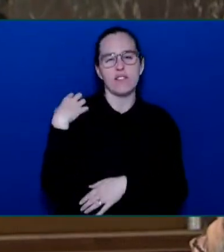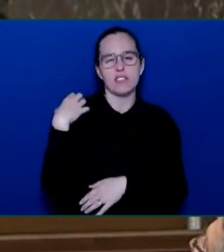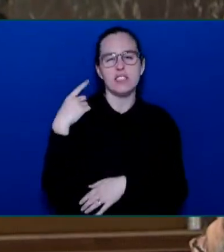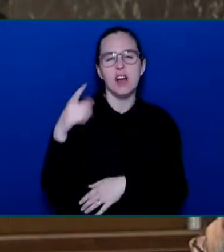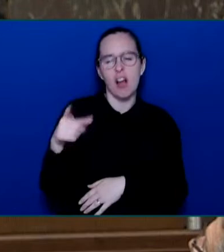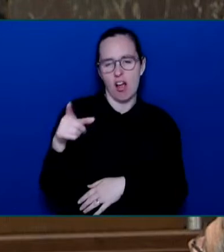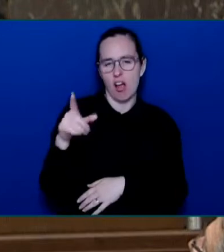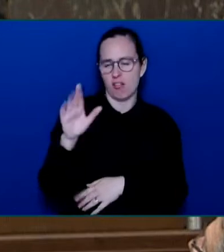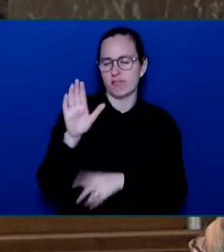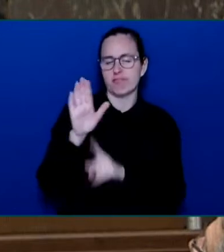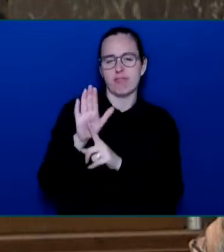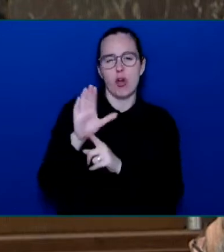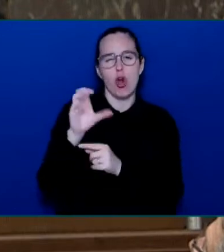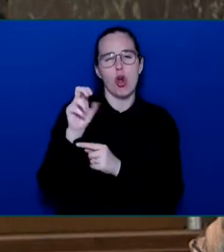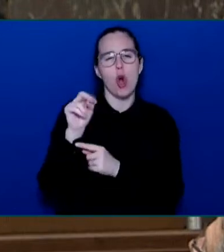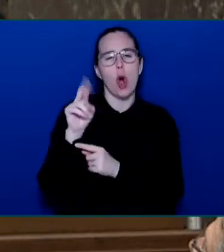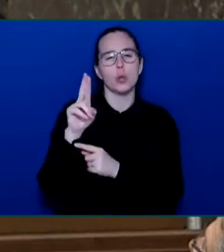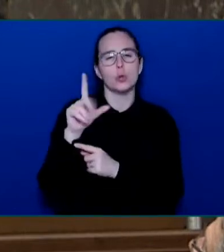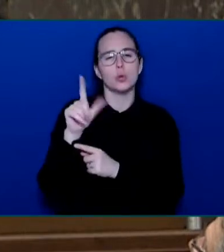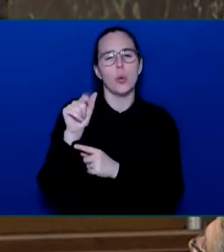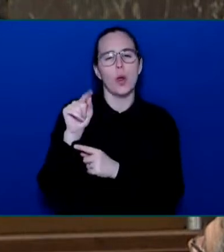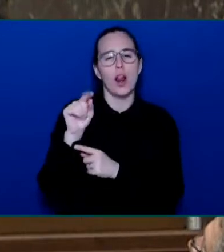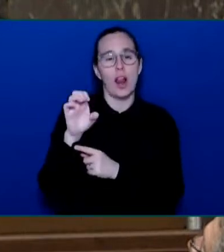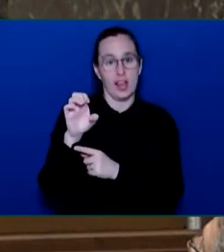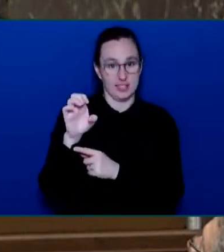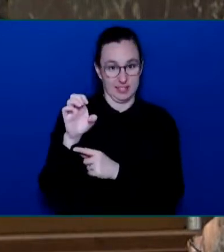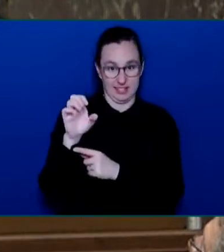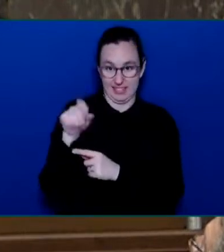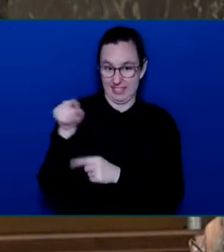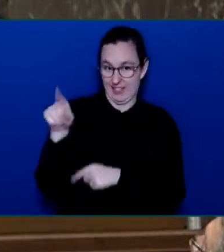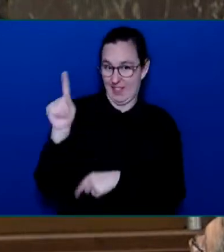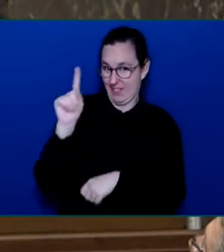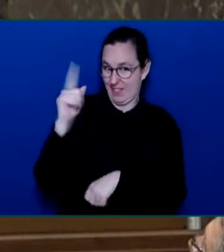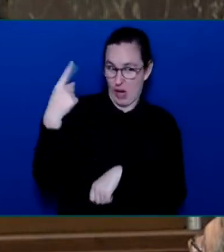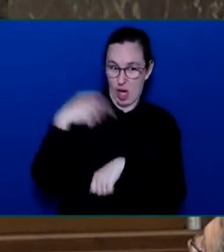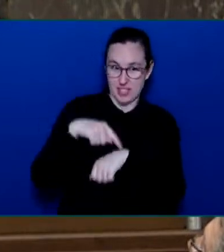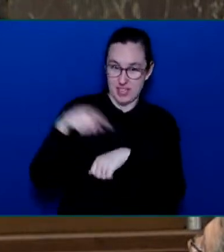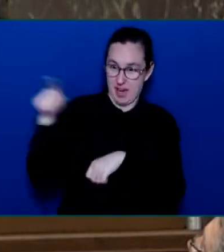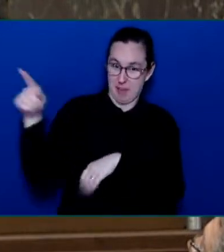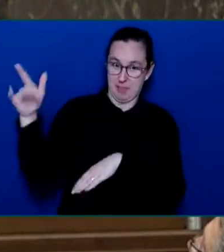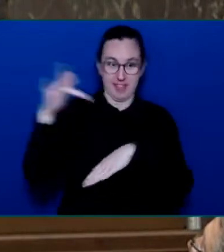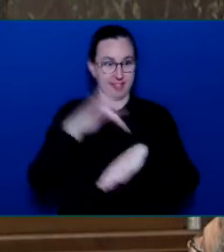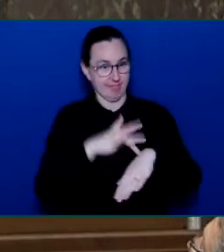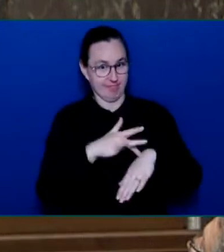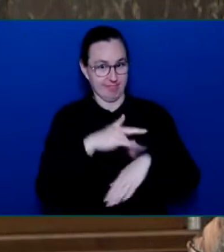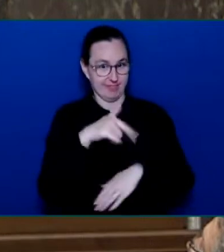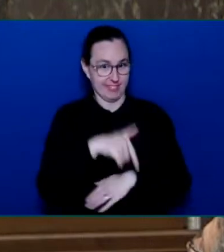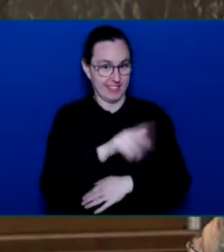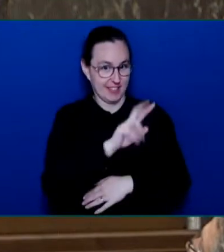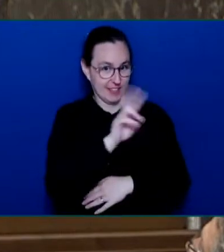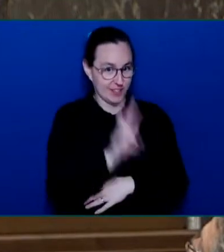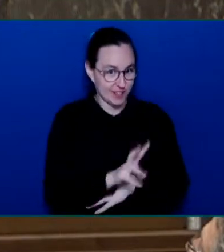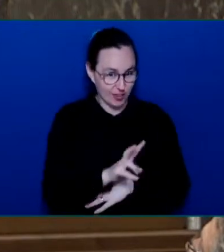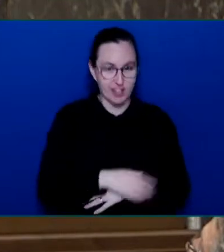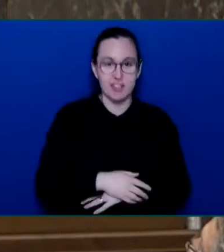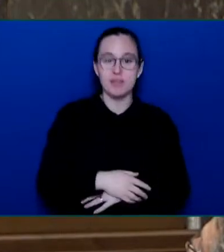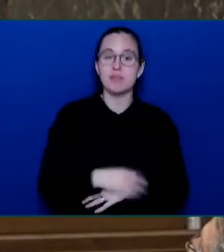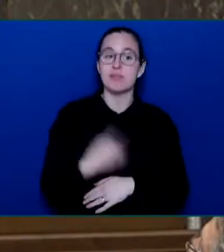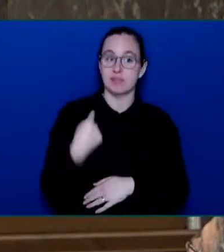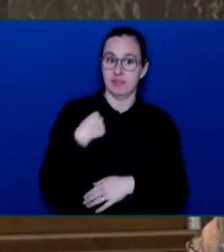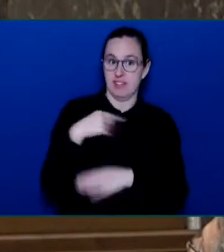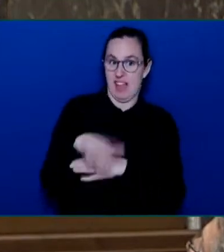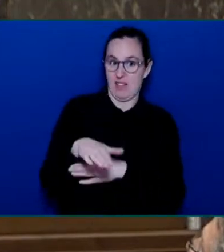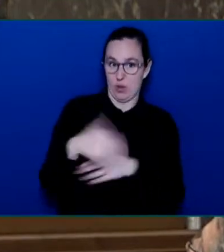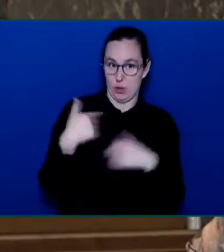Victoria. Later this morning, the Minister of State for Trade and I will meet with him. This afternoon, he will have lunch with you, Mr.